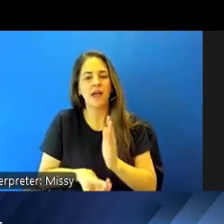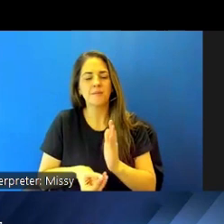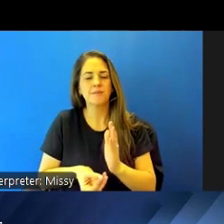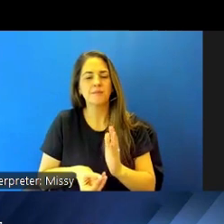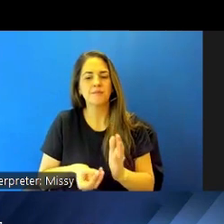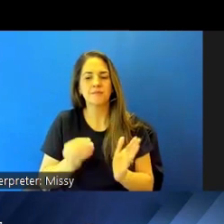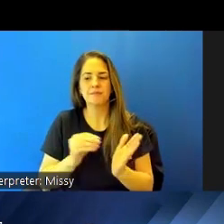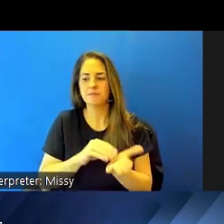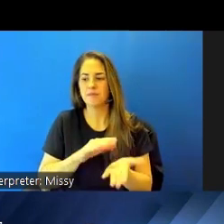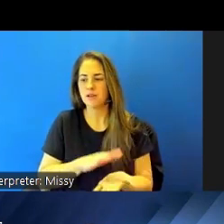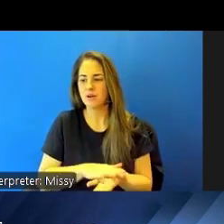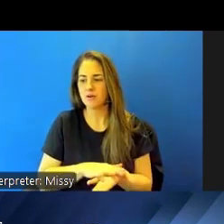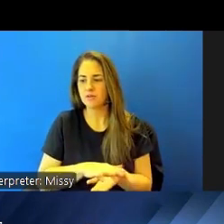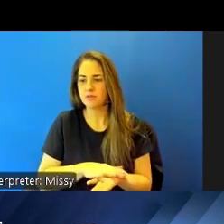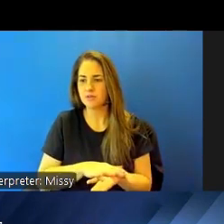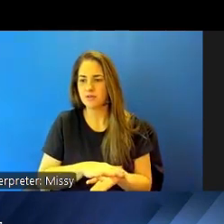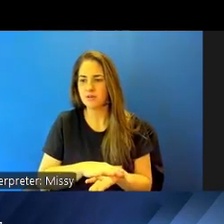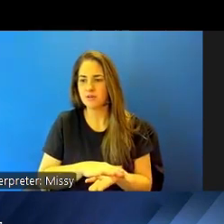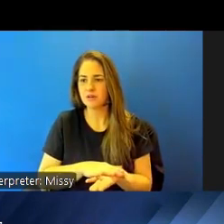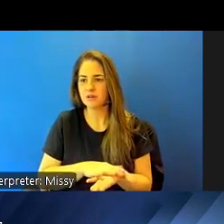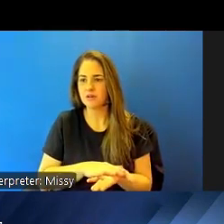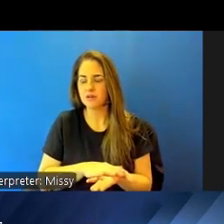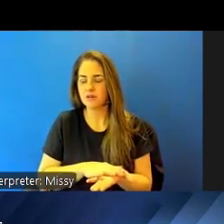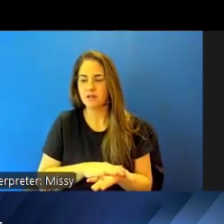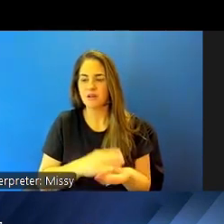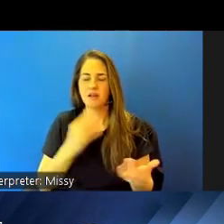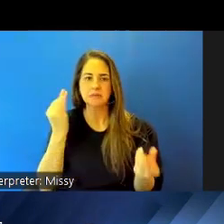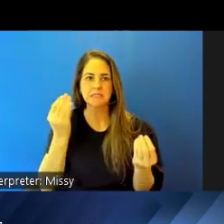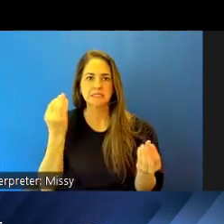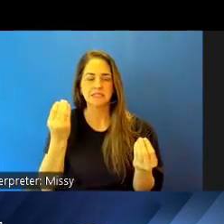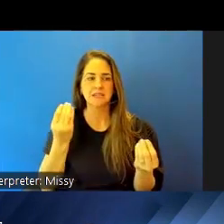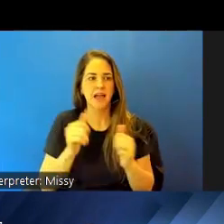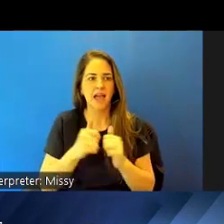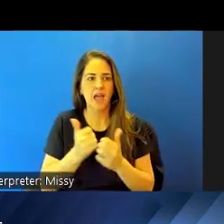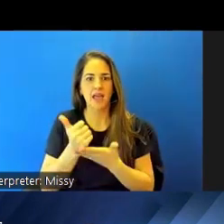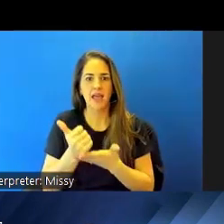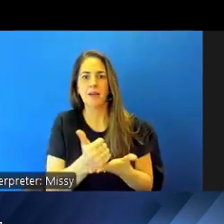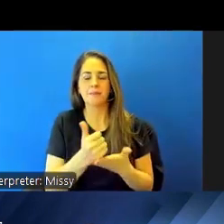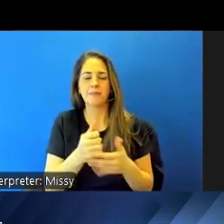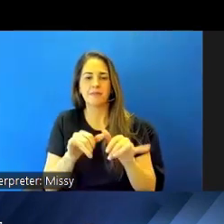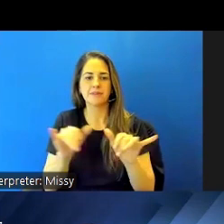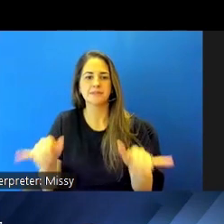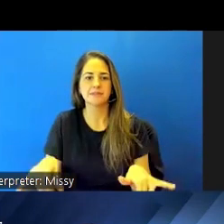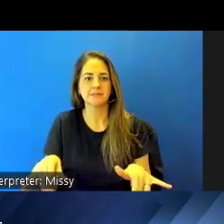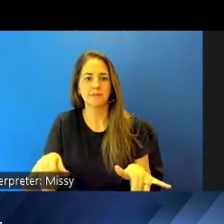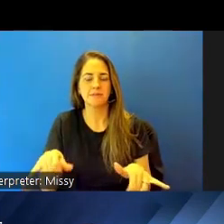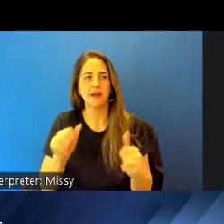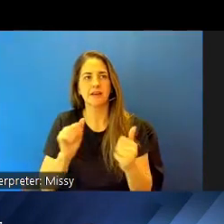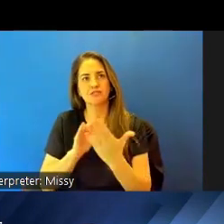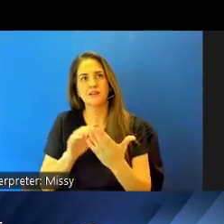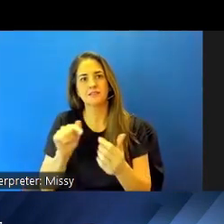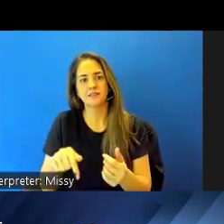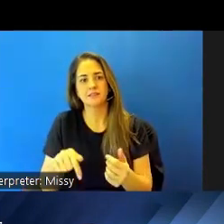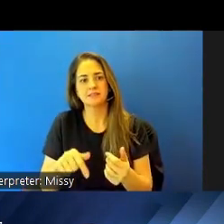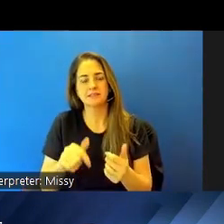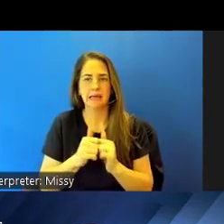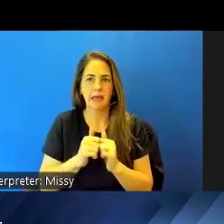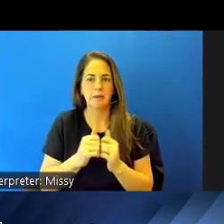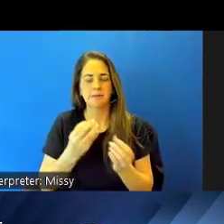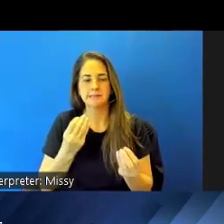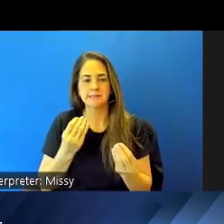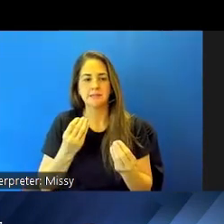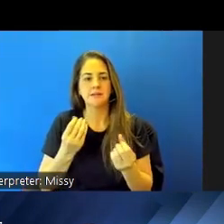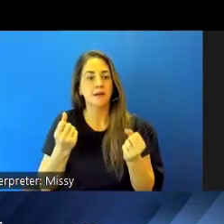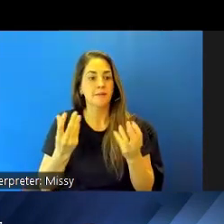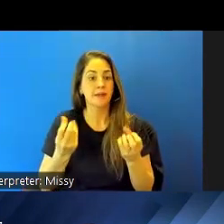note, and I'm thinking through how to help our system address this as well, is that there are many